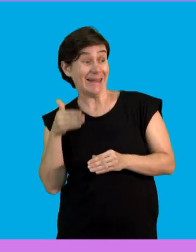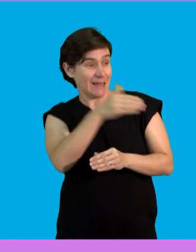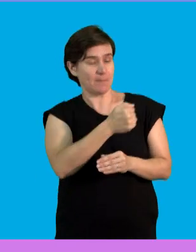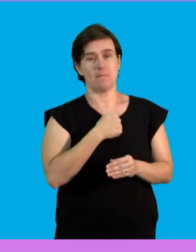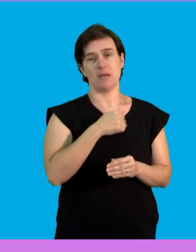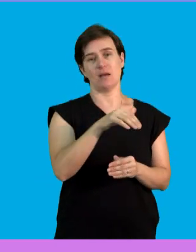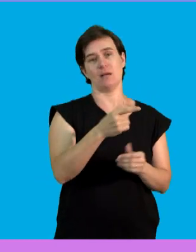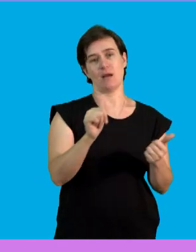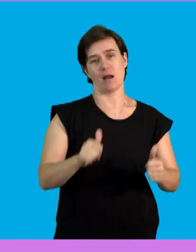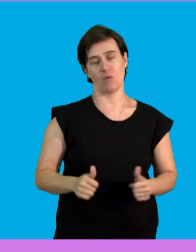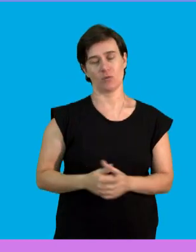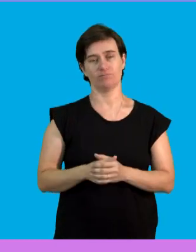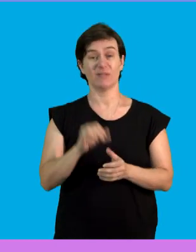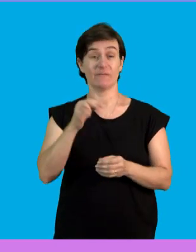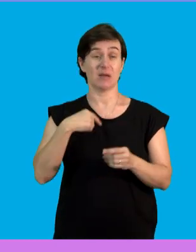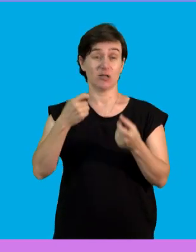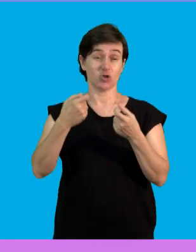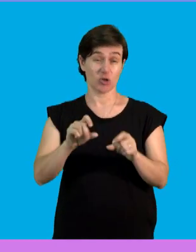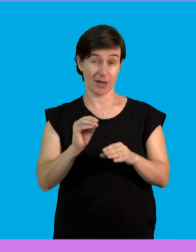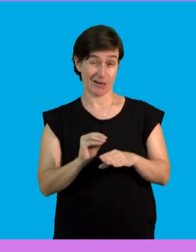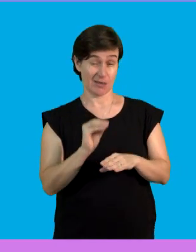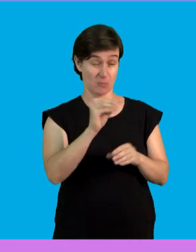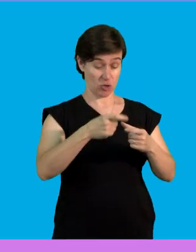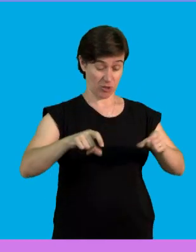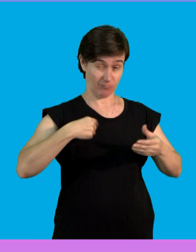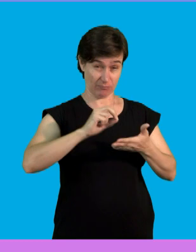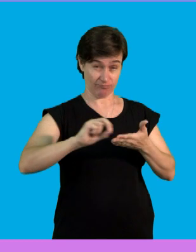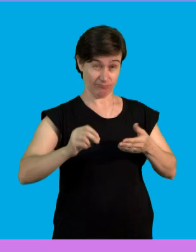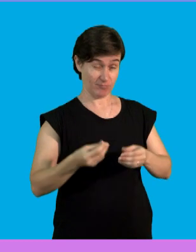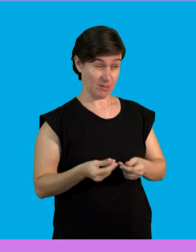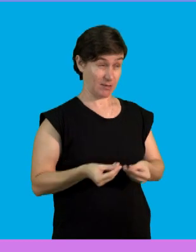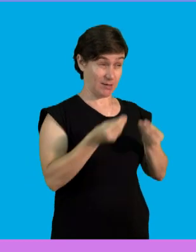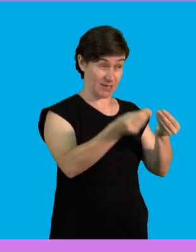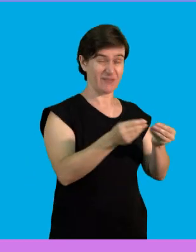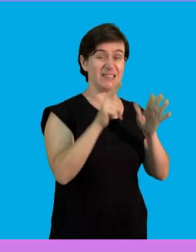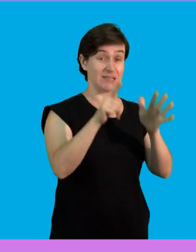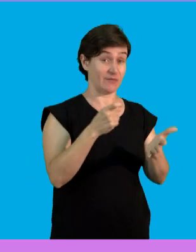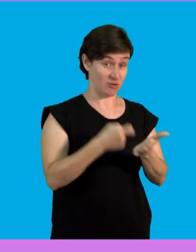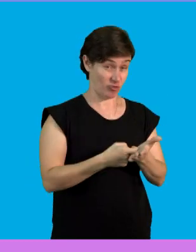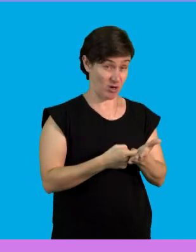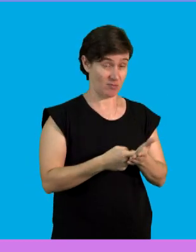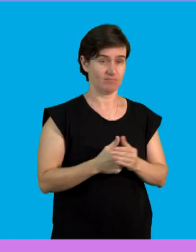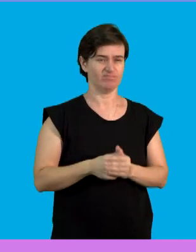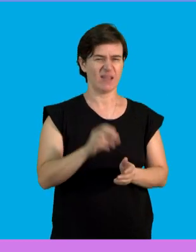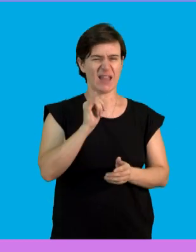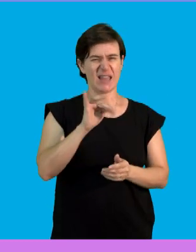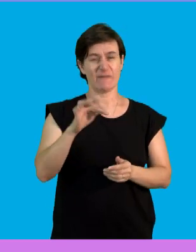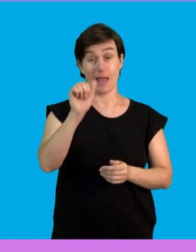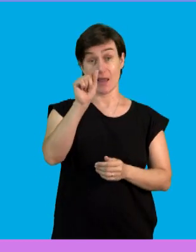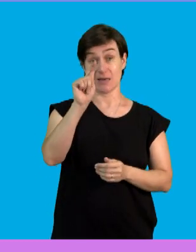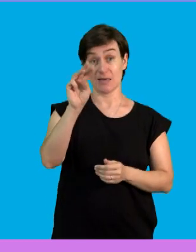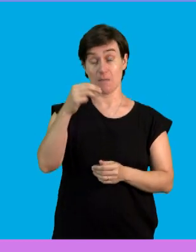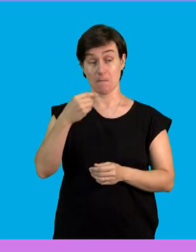account. If you have a check deposit, it will cost you 17 Rand per check. If you deposit money at